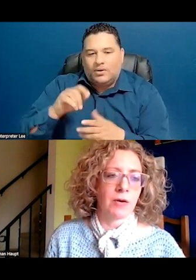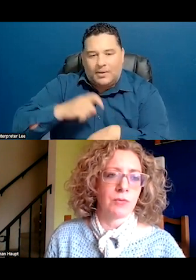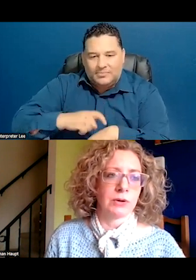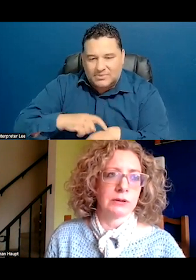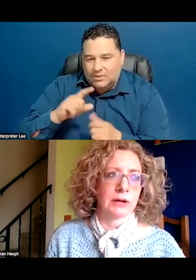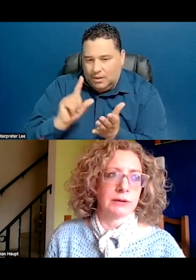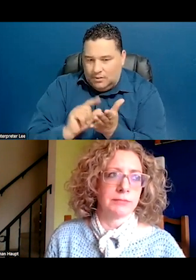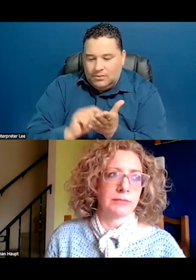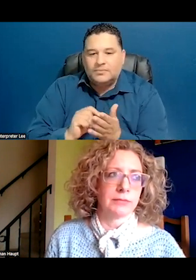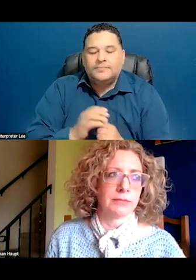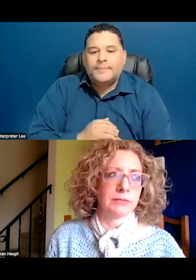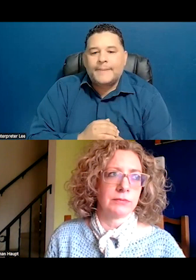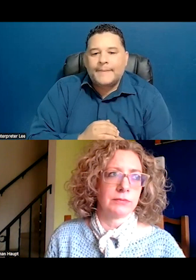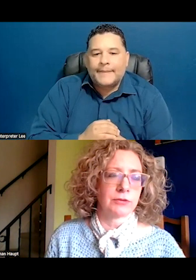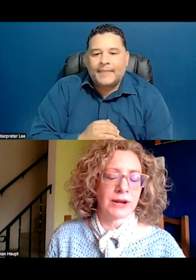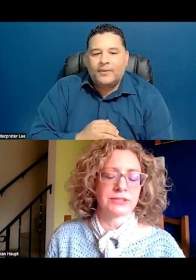how